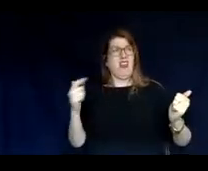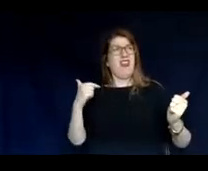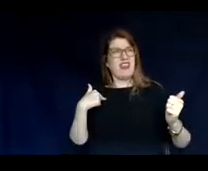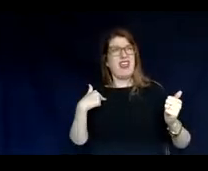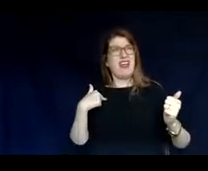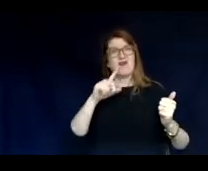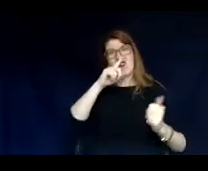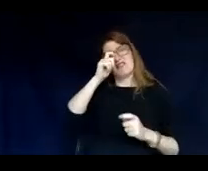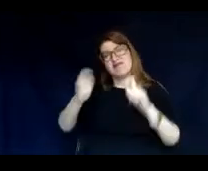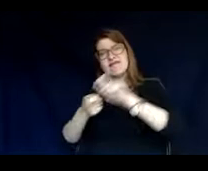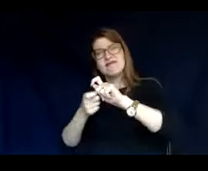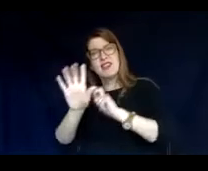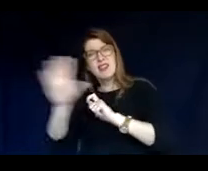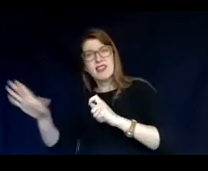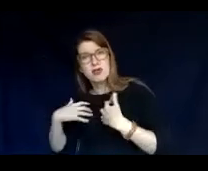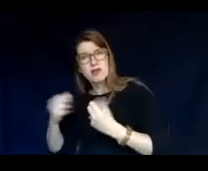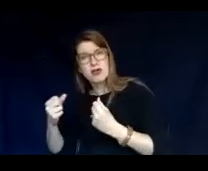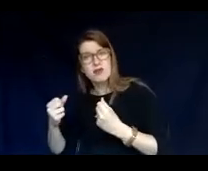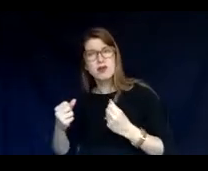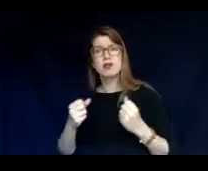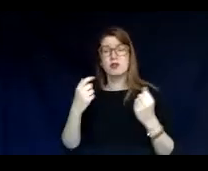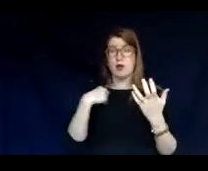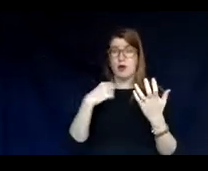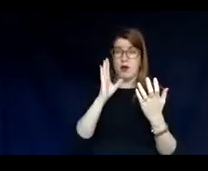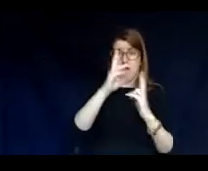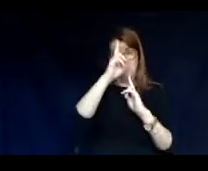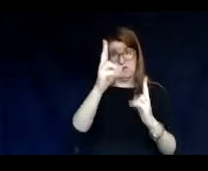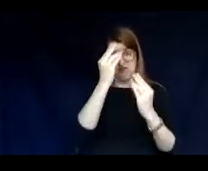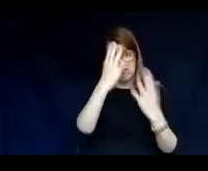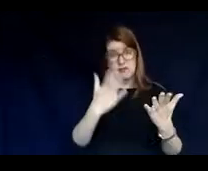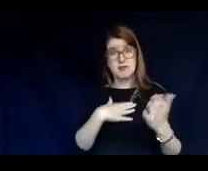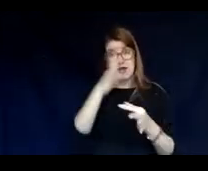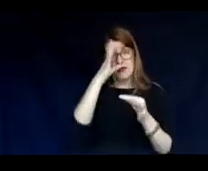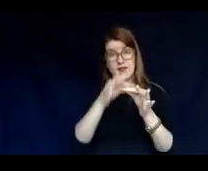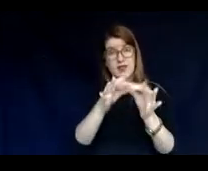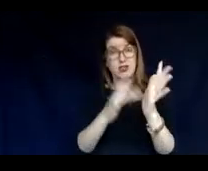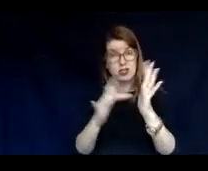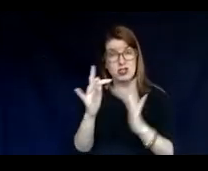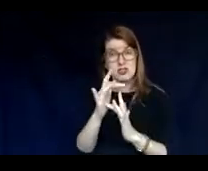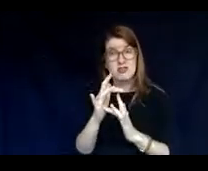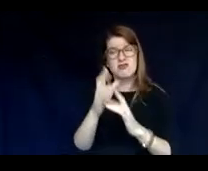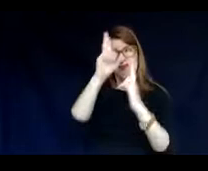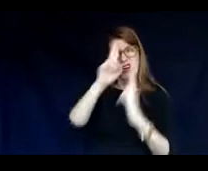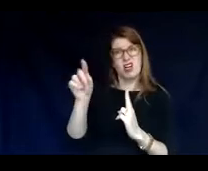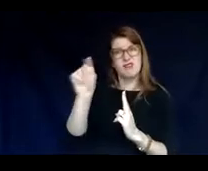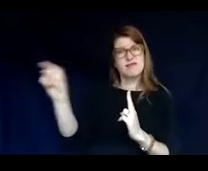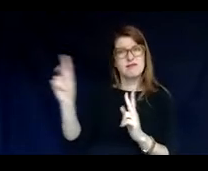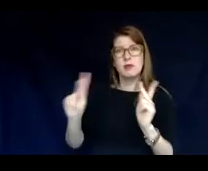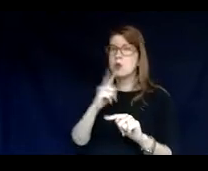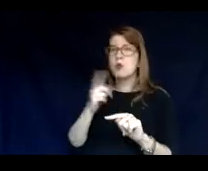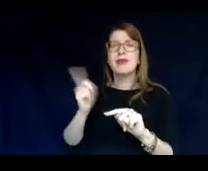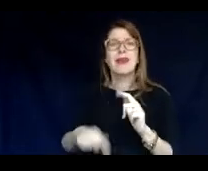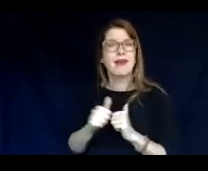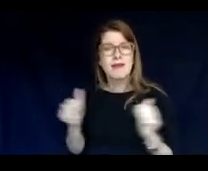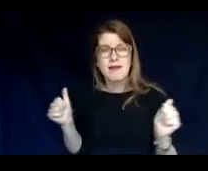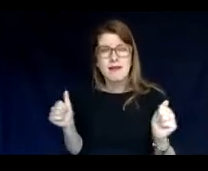of honoring them is to not only tell you about my faith in Jesus, all right? So to honor those people that cannot share, but also this